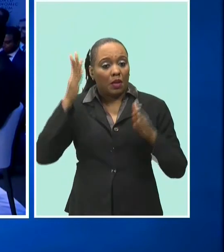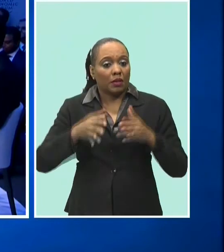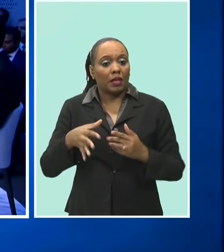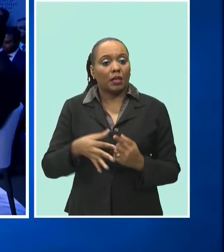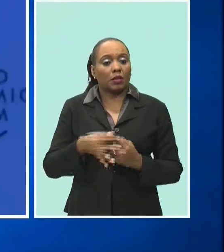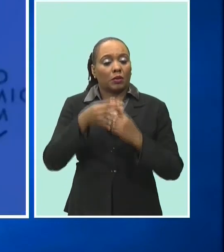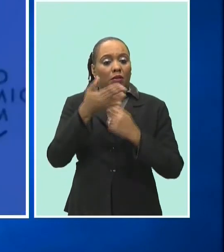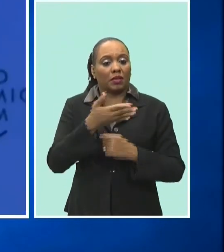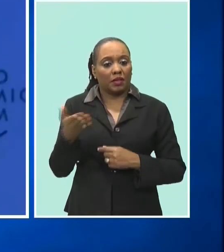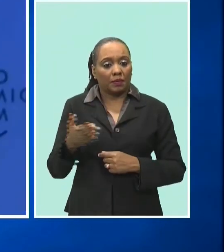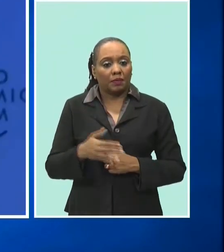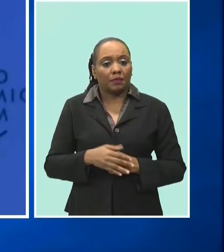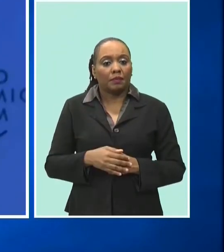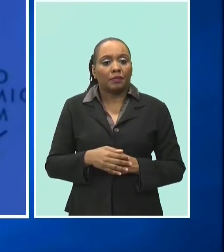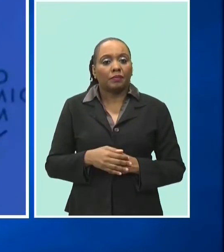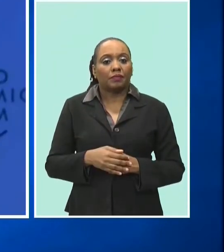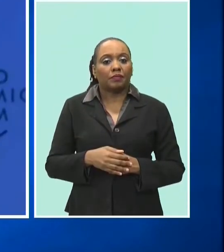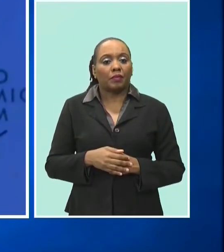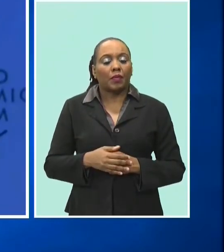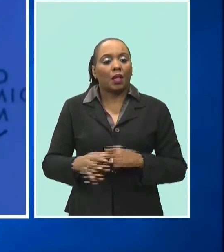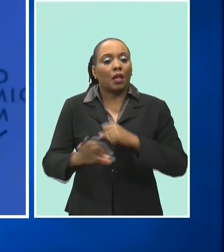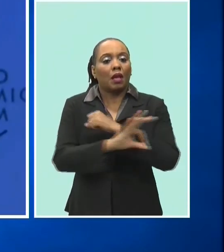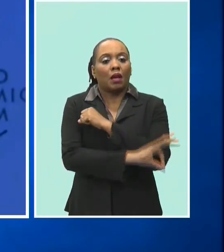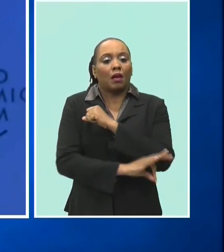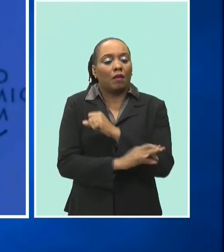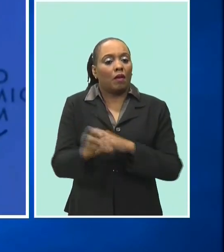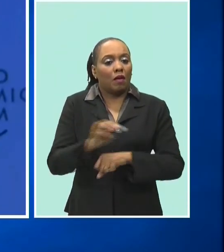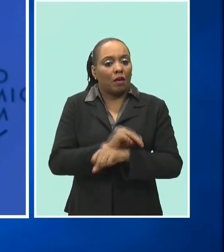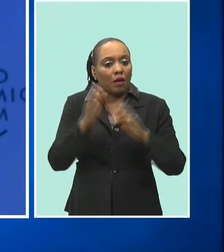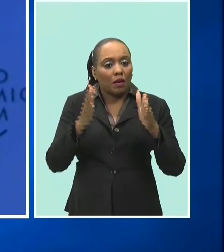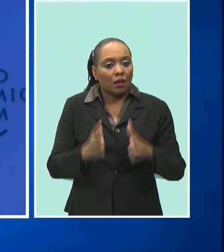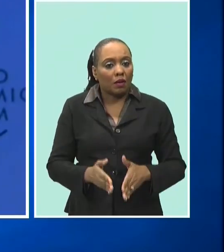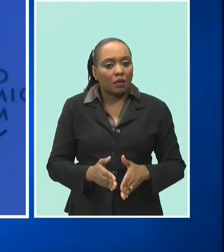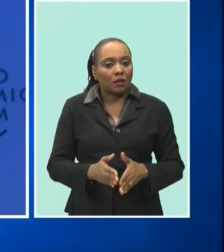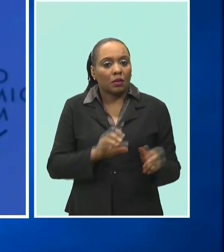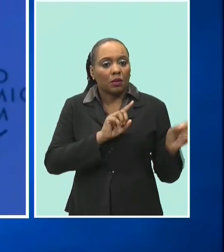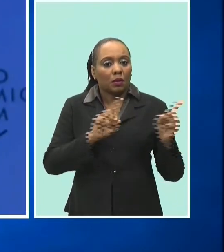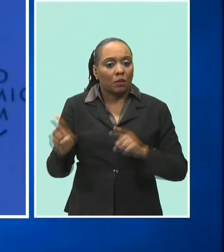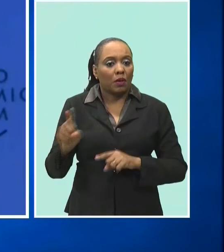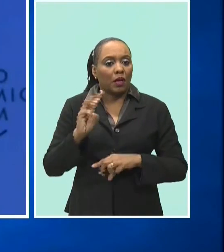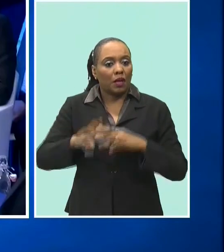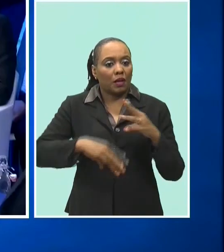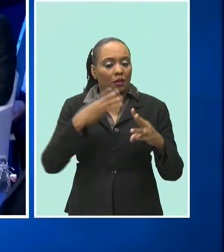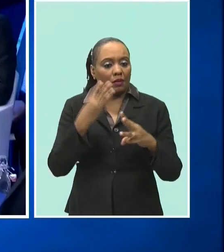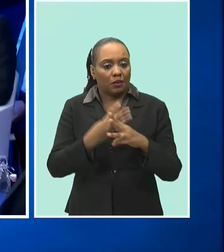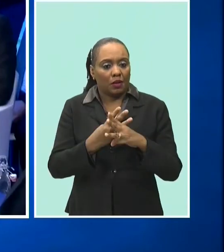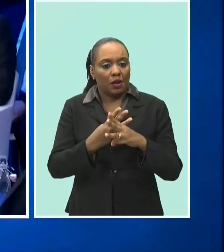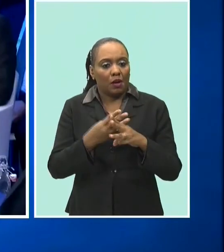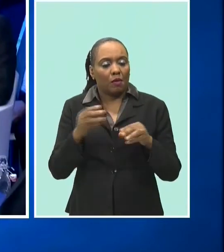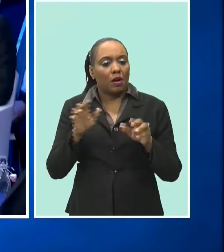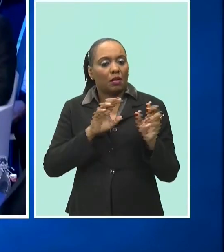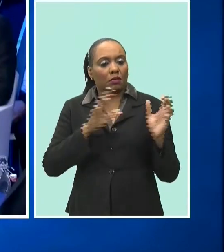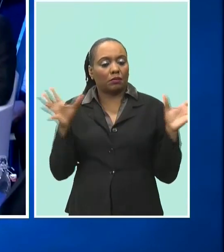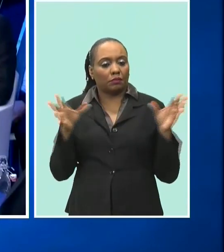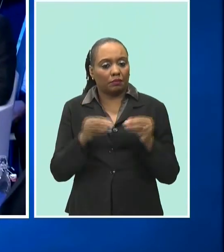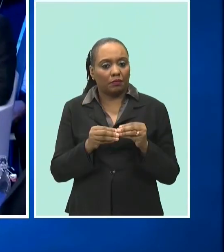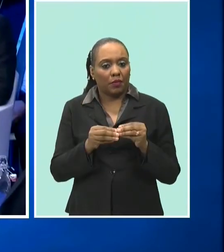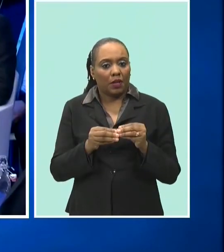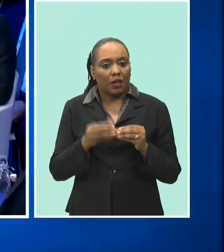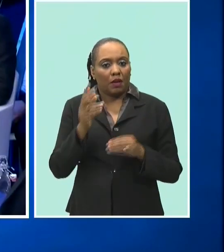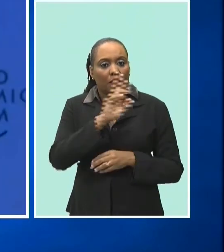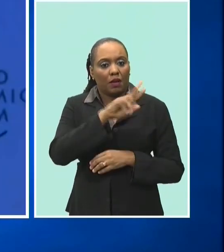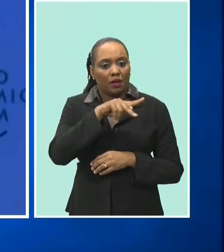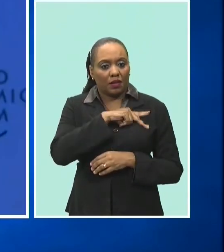those politicians, outgoing Foreign Minister Gibran Bassil, who attended the World Economic Forum in Davos in a personal